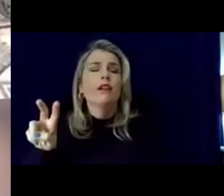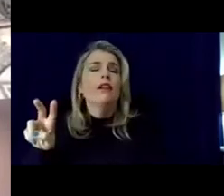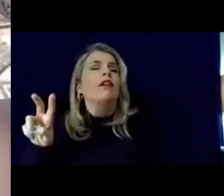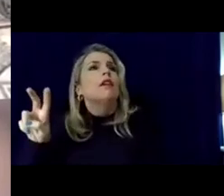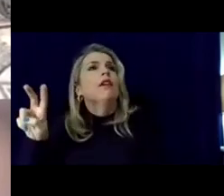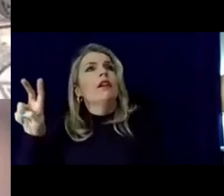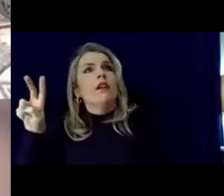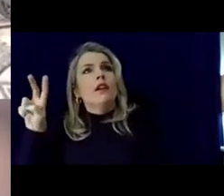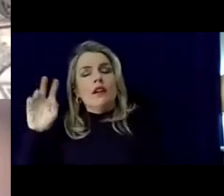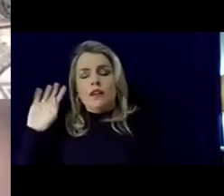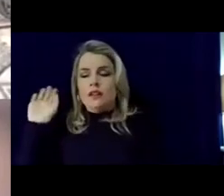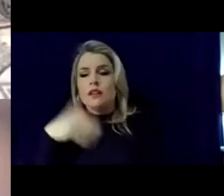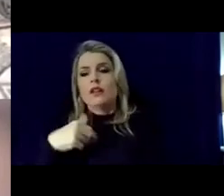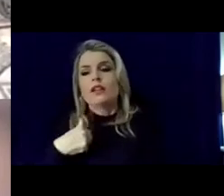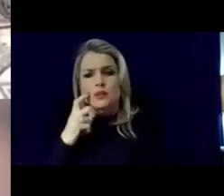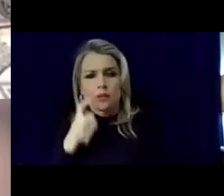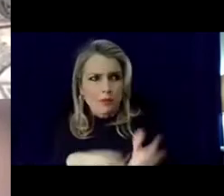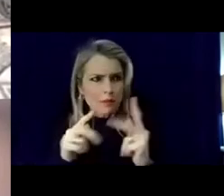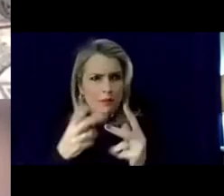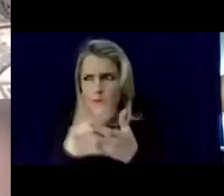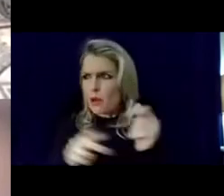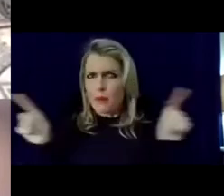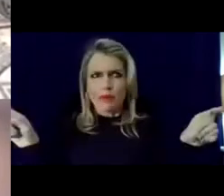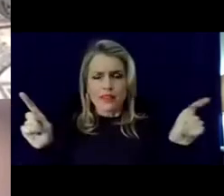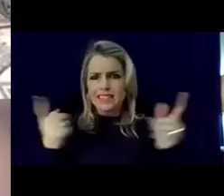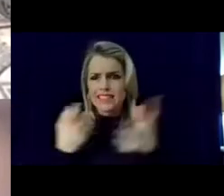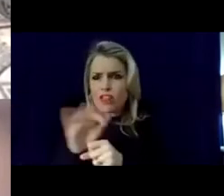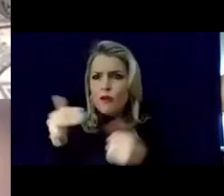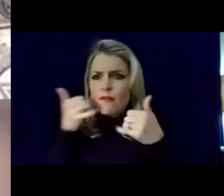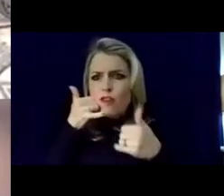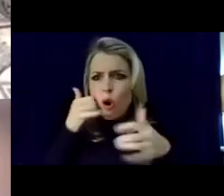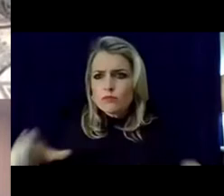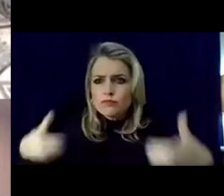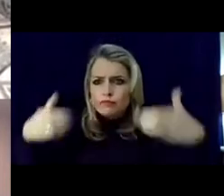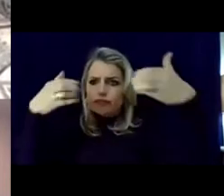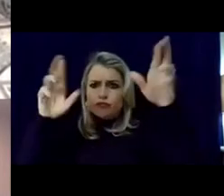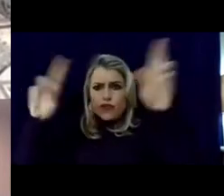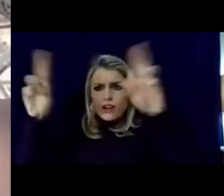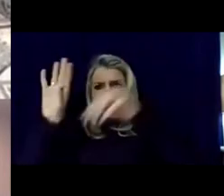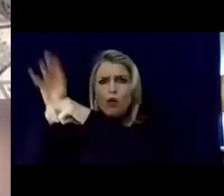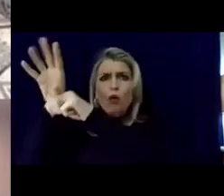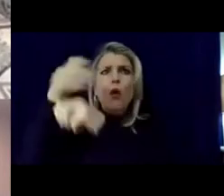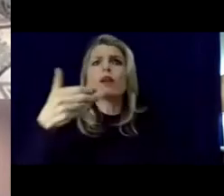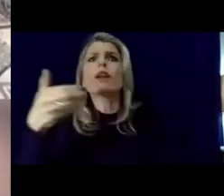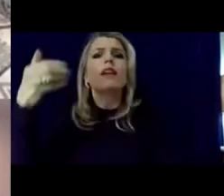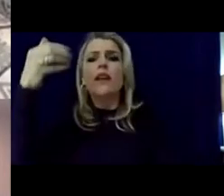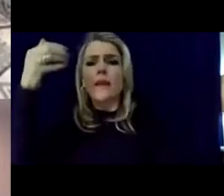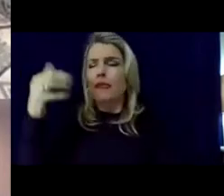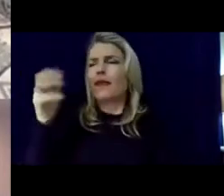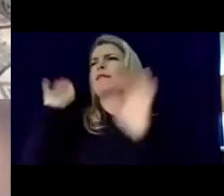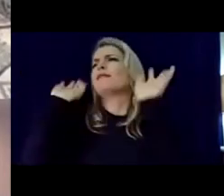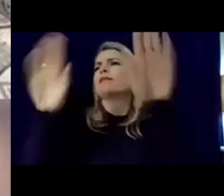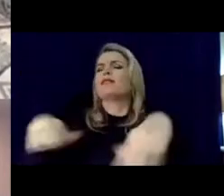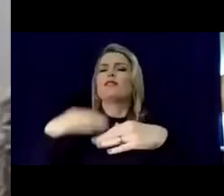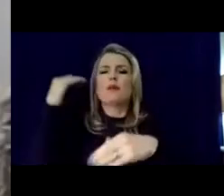into confusion as he notices people on both sides of him pulling out phones to record. Y'all too much.